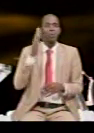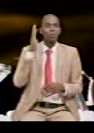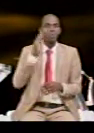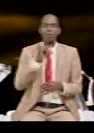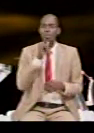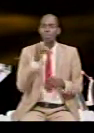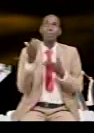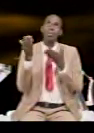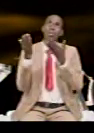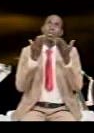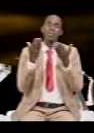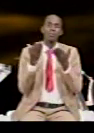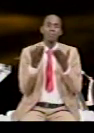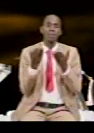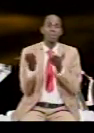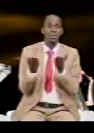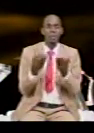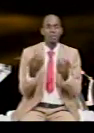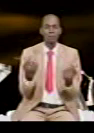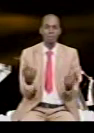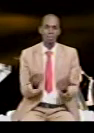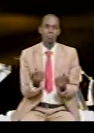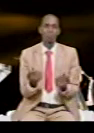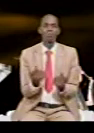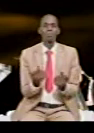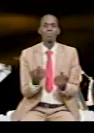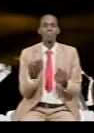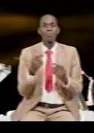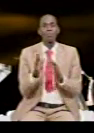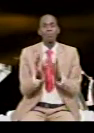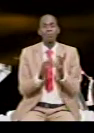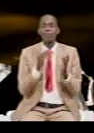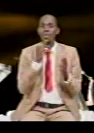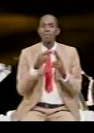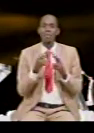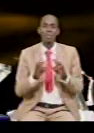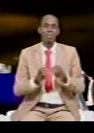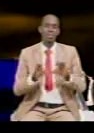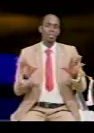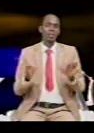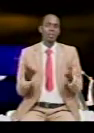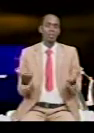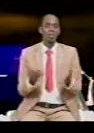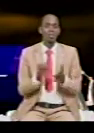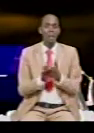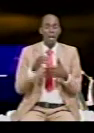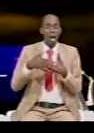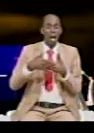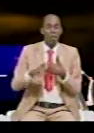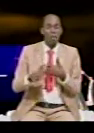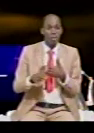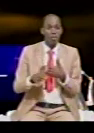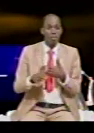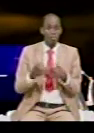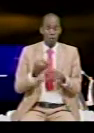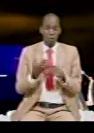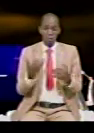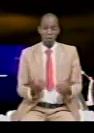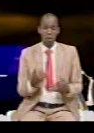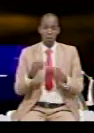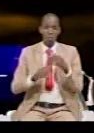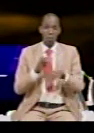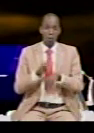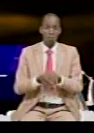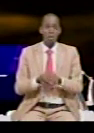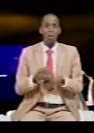sin. The Bible is very clear that henceforth, after our conversion, after we are born